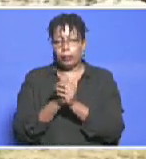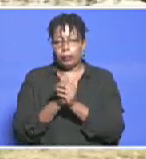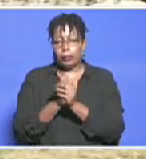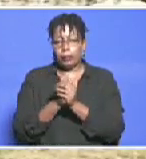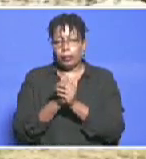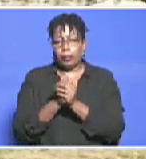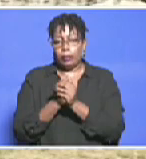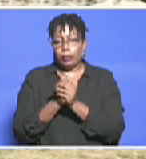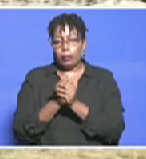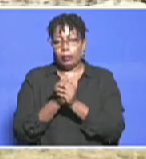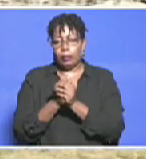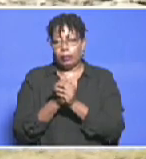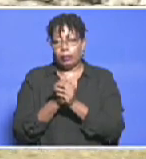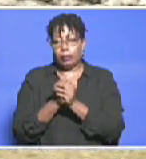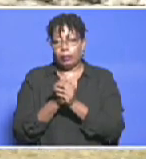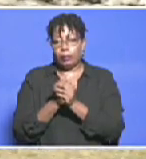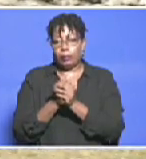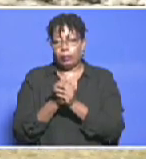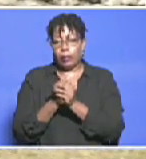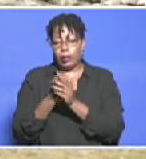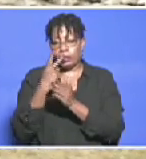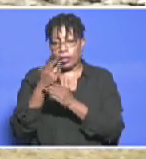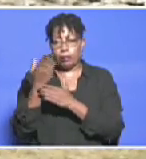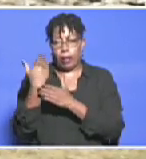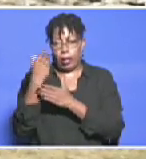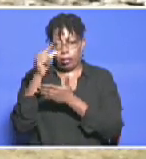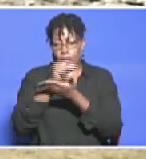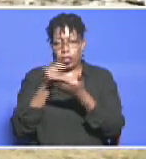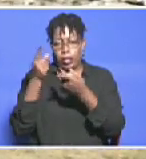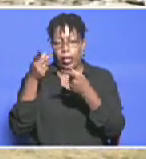back and how successful they were.